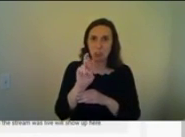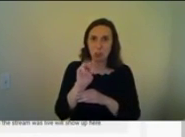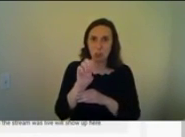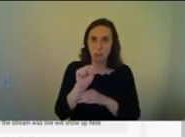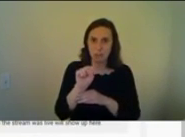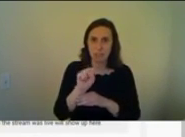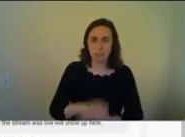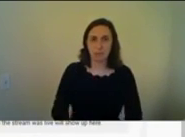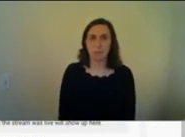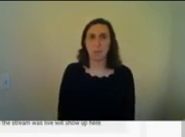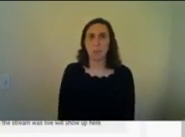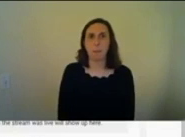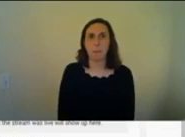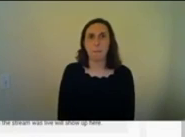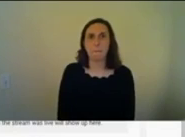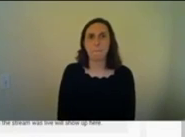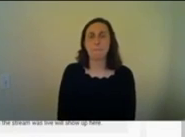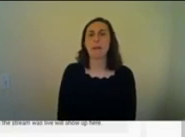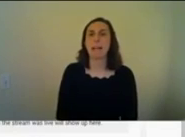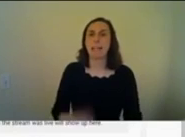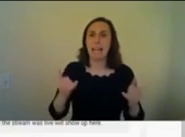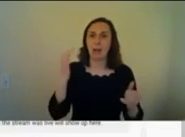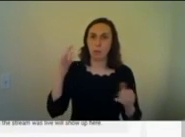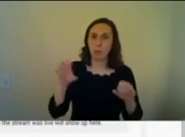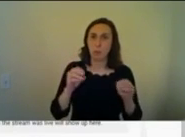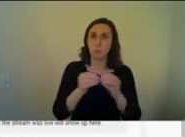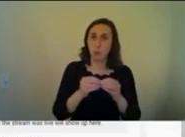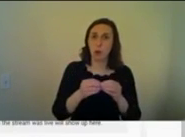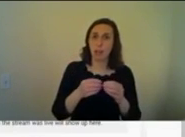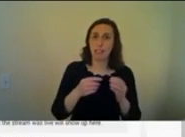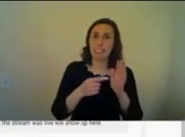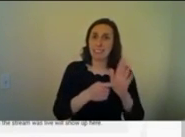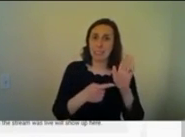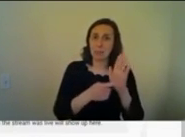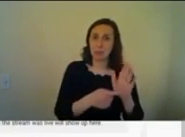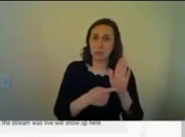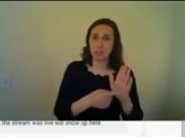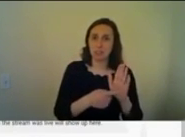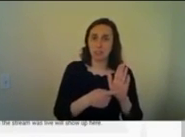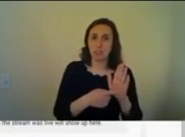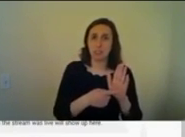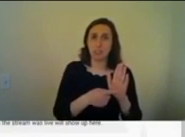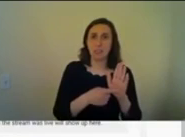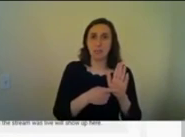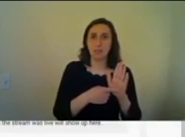Okay, I'm going to continue to do examples that use